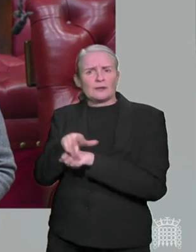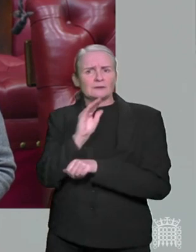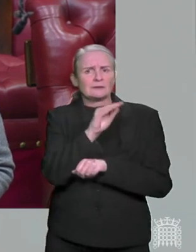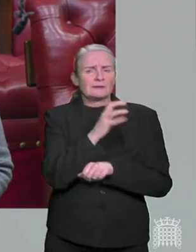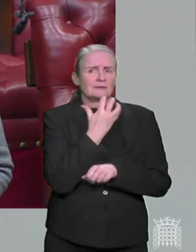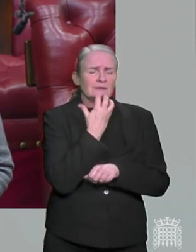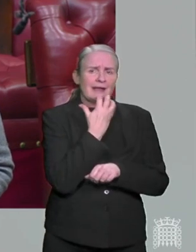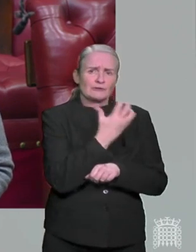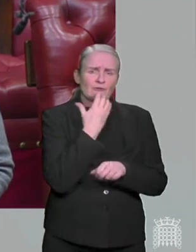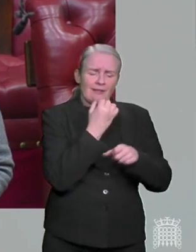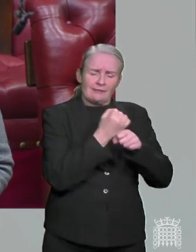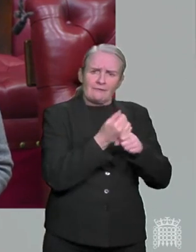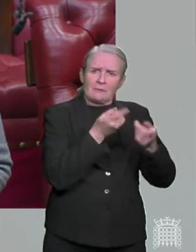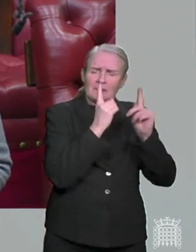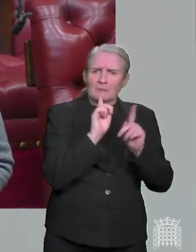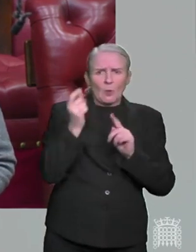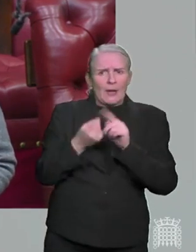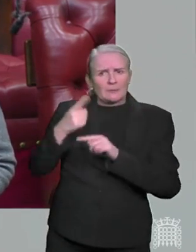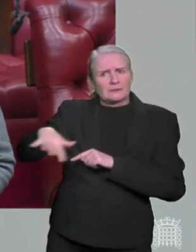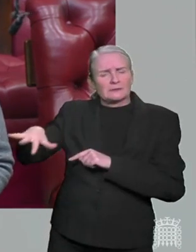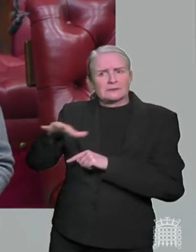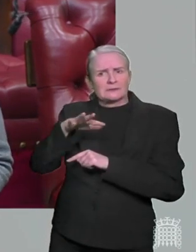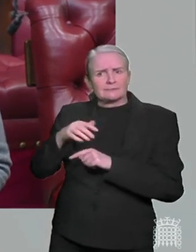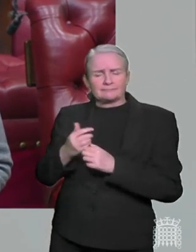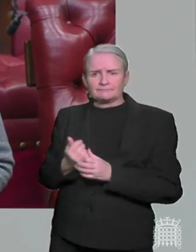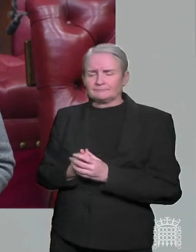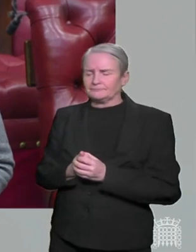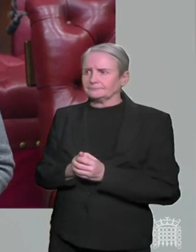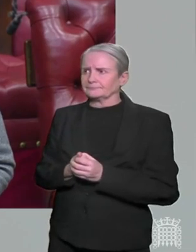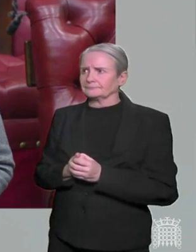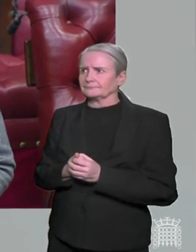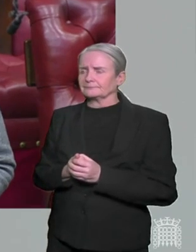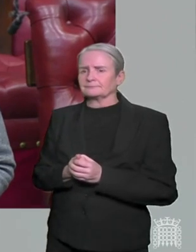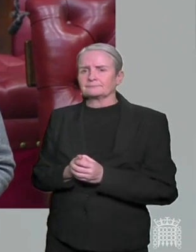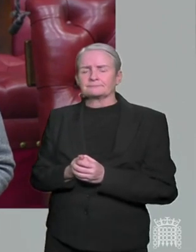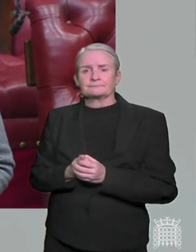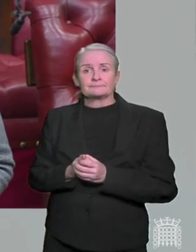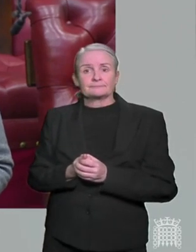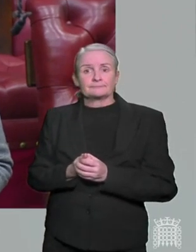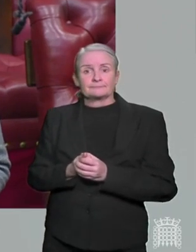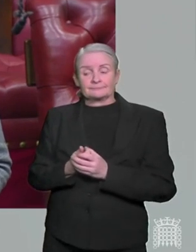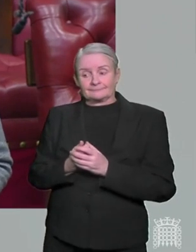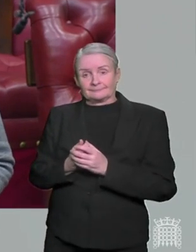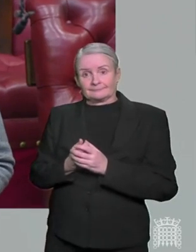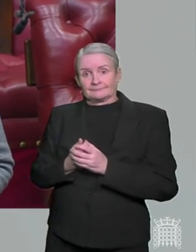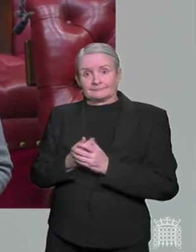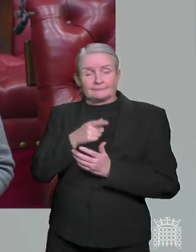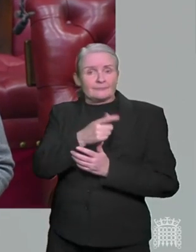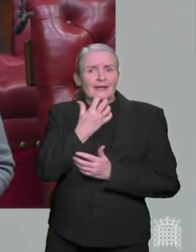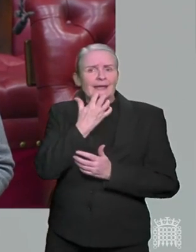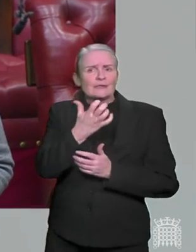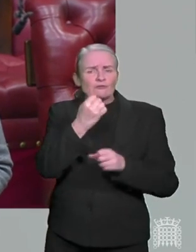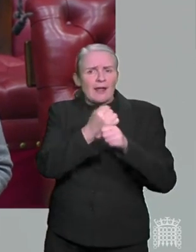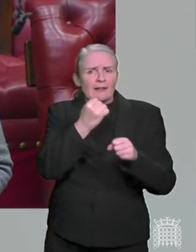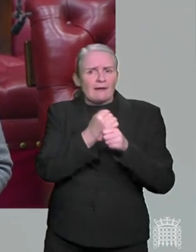her family and the rescuers? And is the government challenging the Israeli government about the risks to hundreds